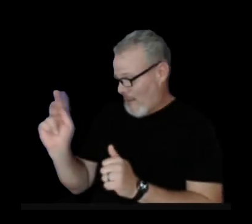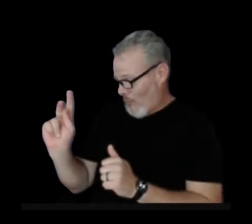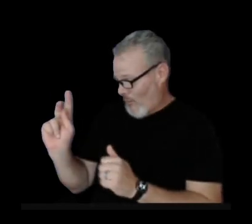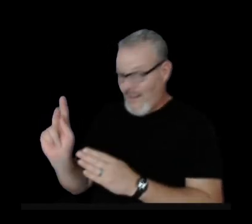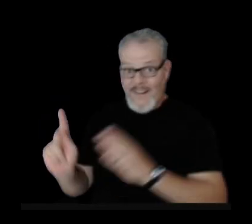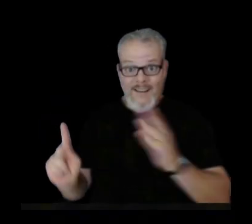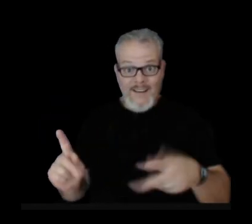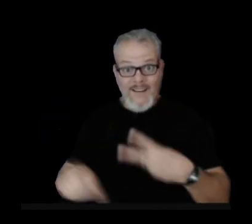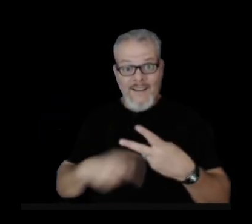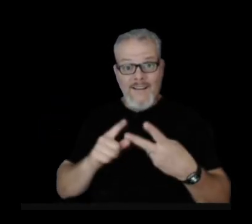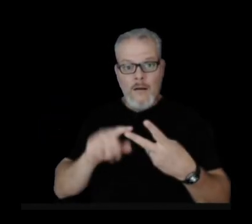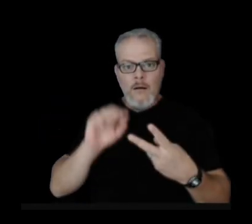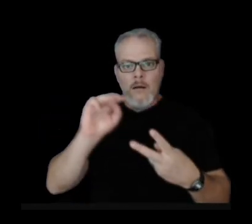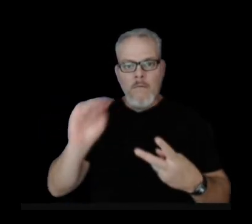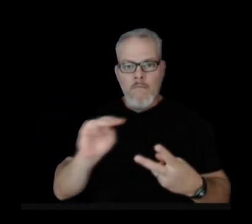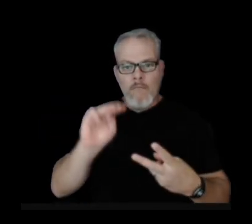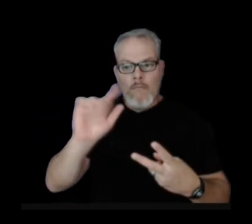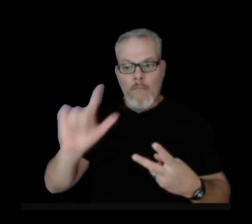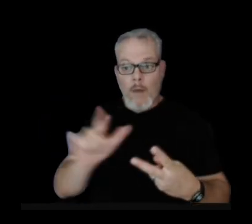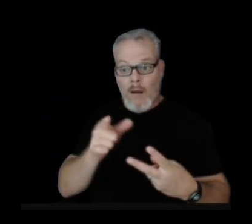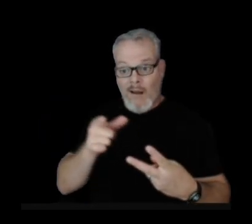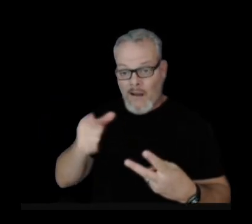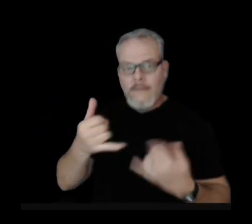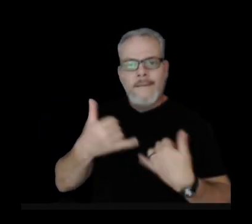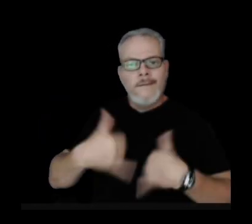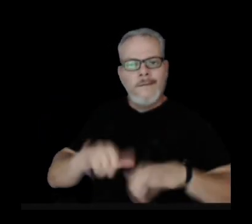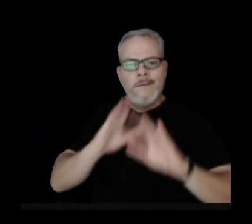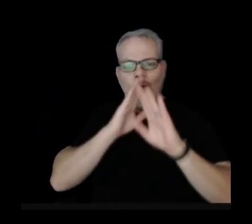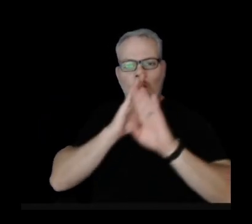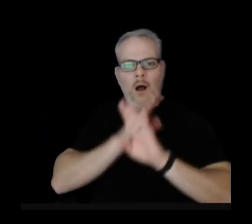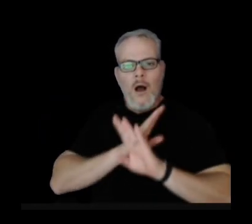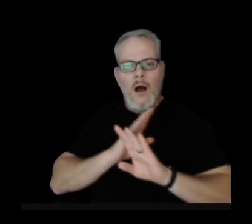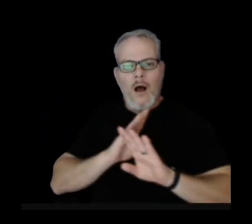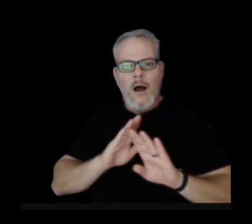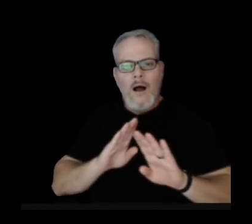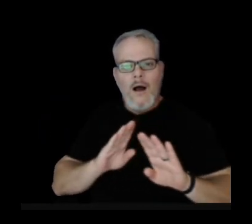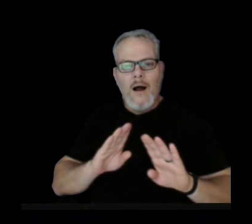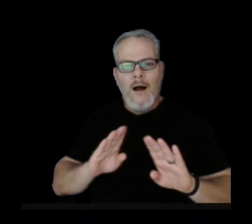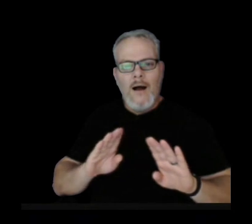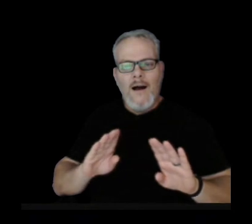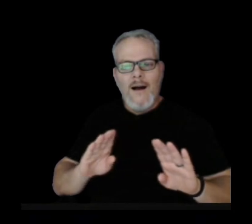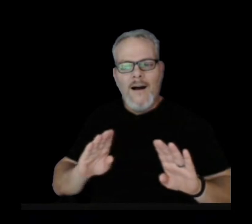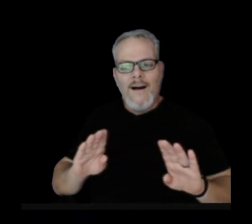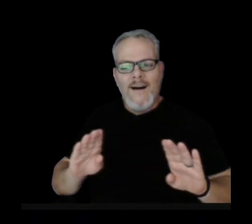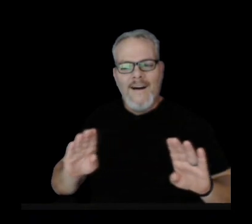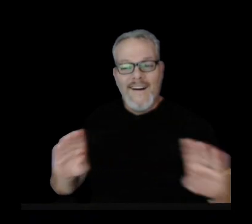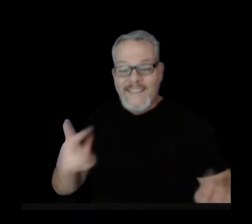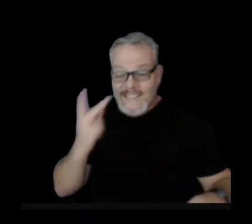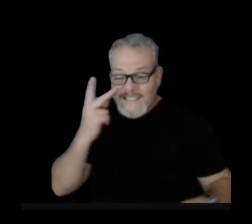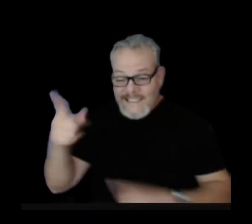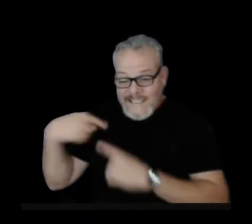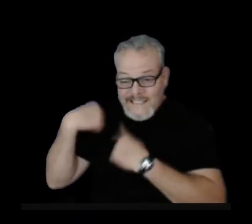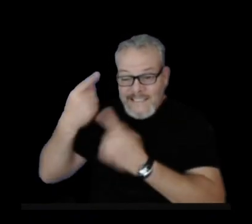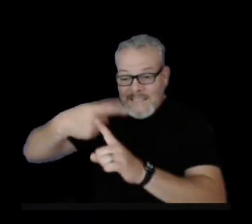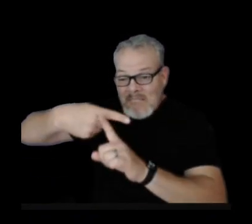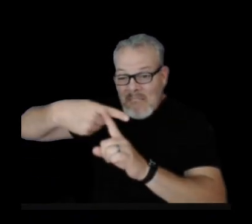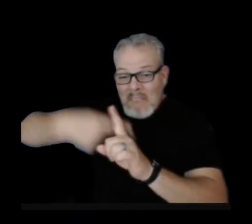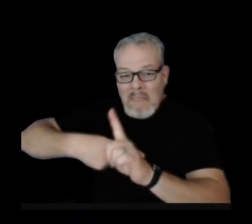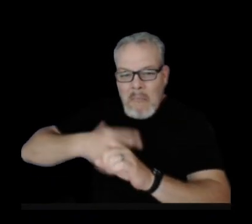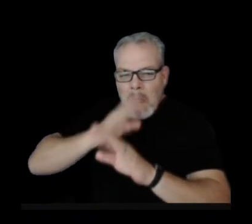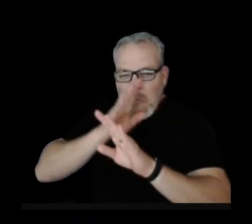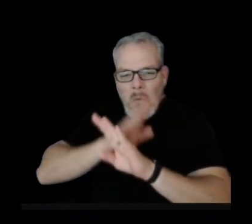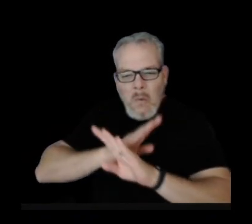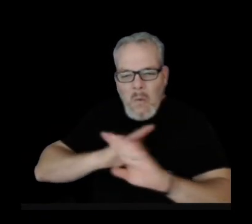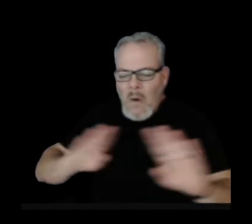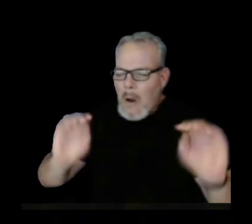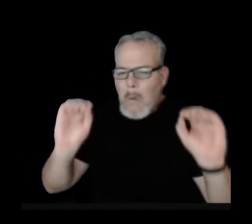its established post-eruption pattern, with these are the earthquakes over the last month, pretty scattered around the summit region with no concentrations